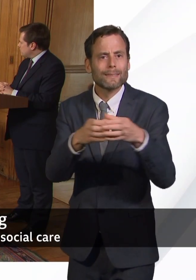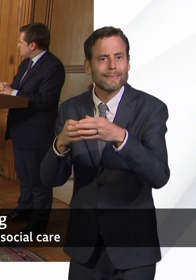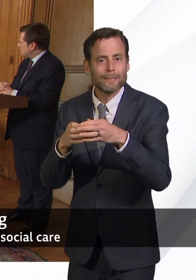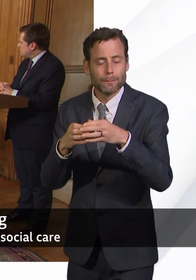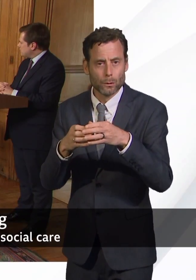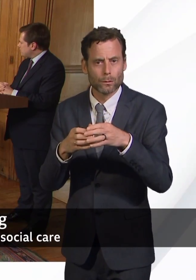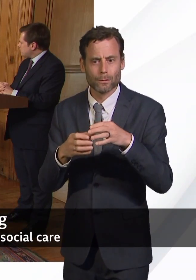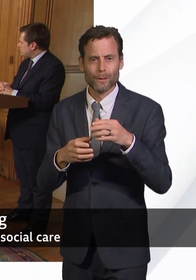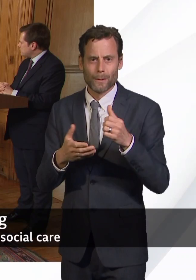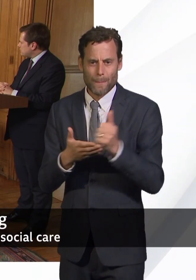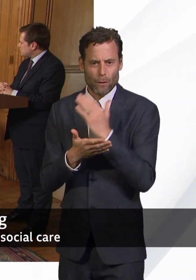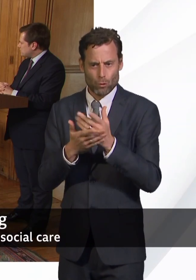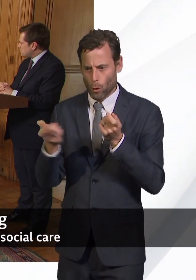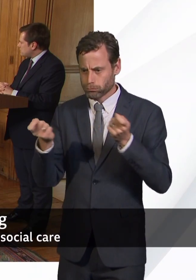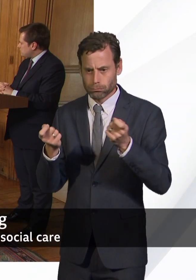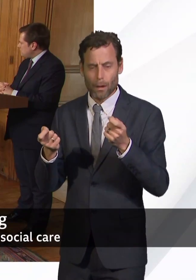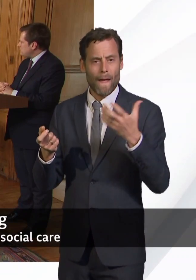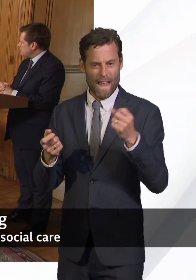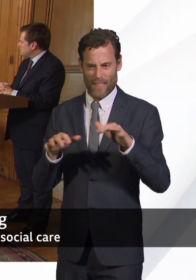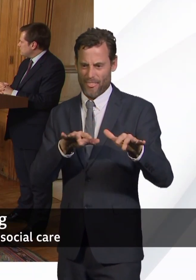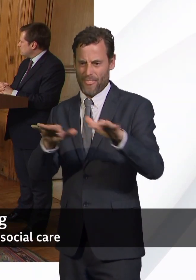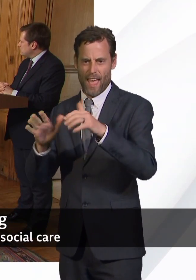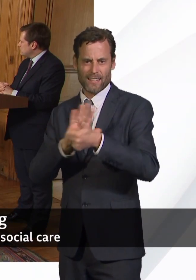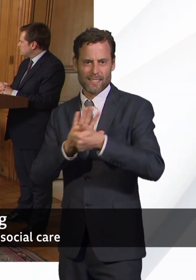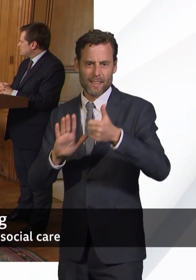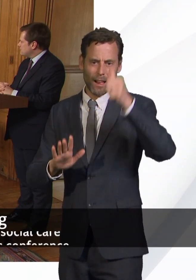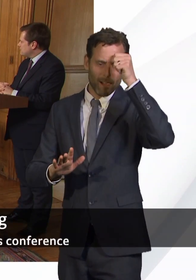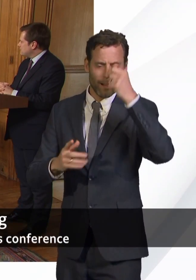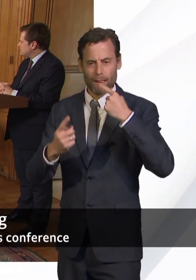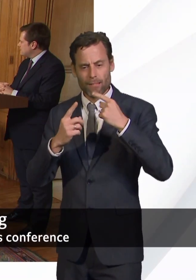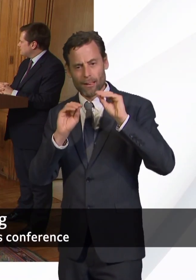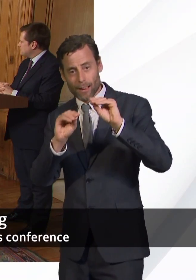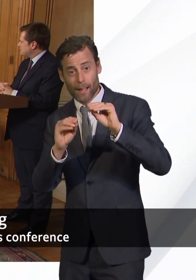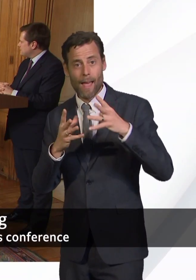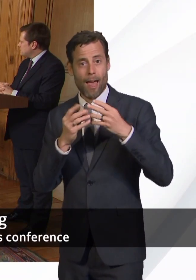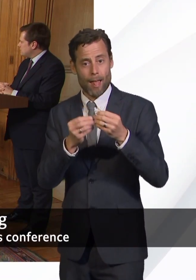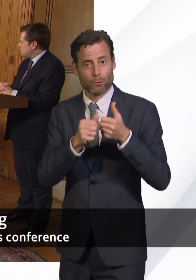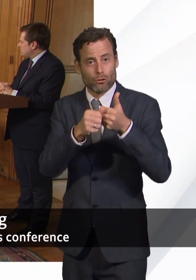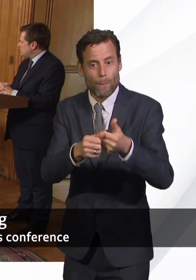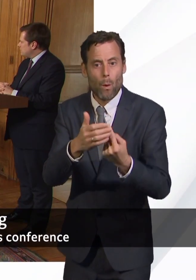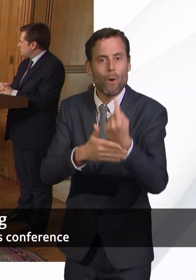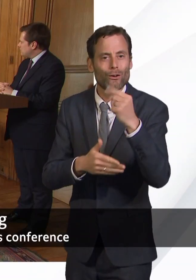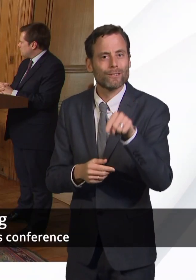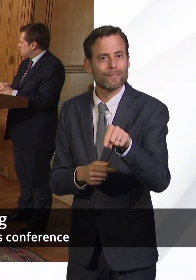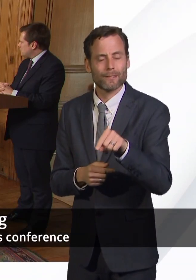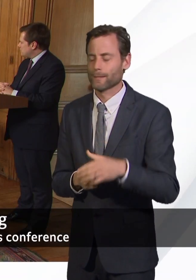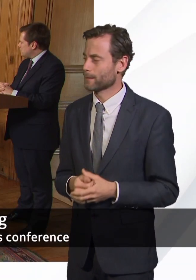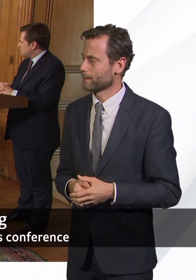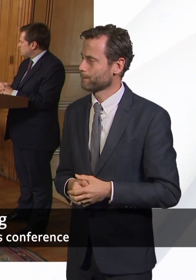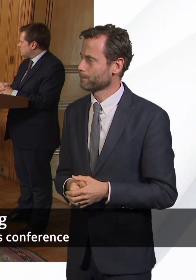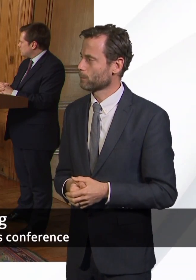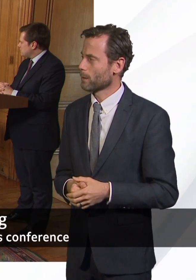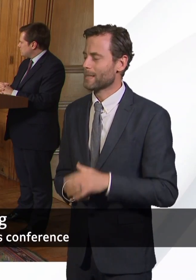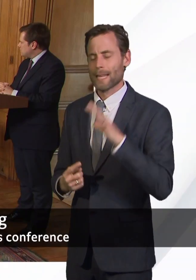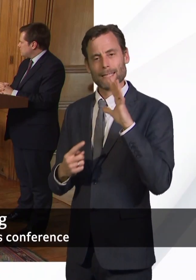in oversight of that. Many of them are already, but I think it's just pulling all these things together gives that added assurance that there is consistency